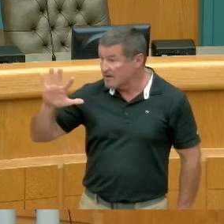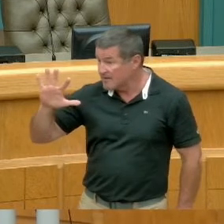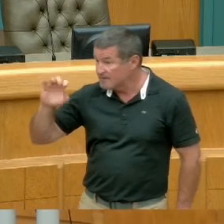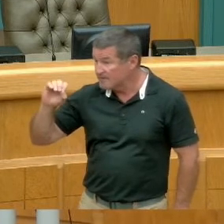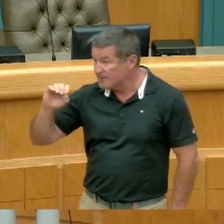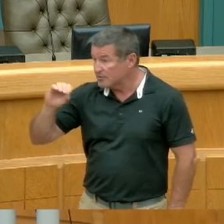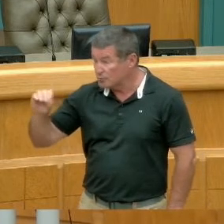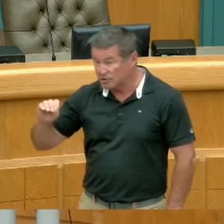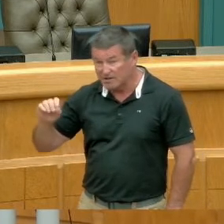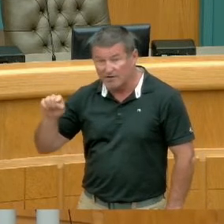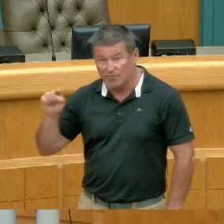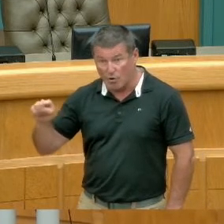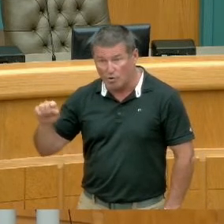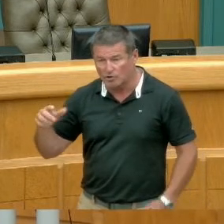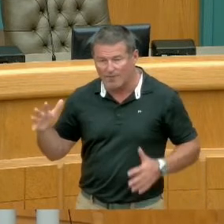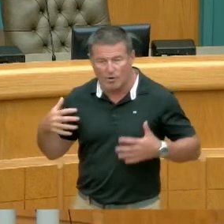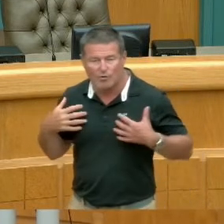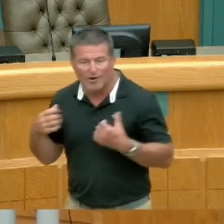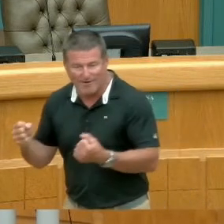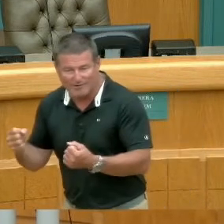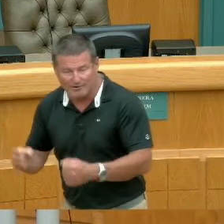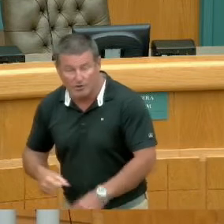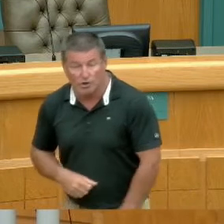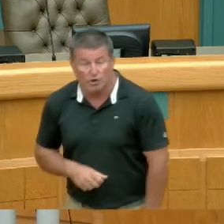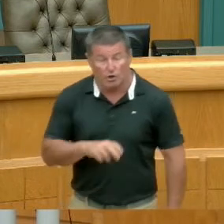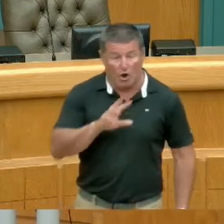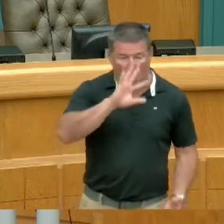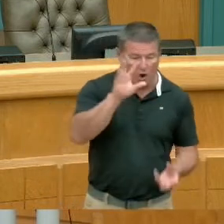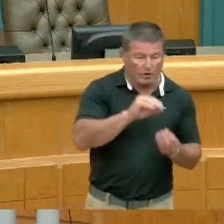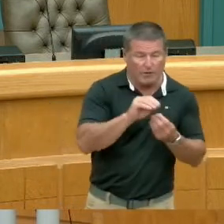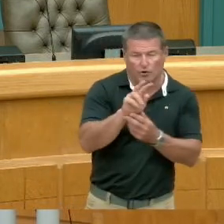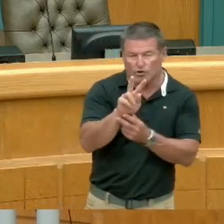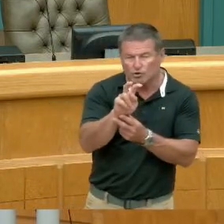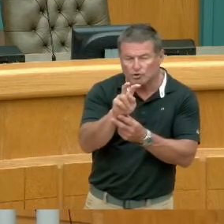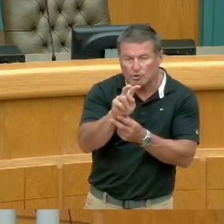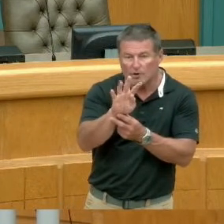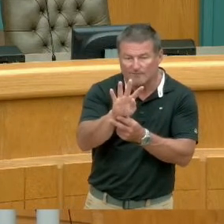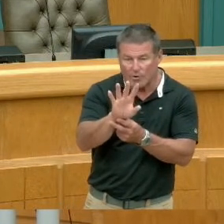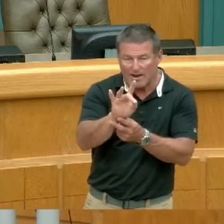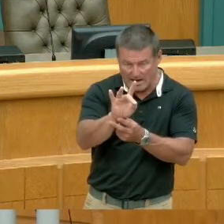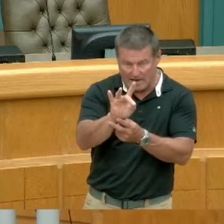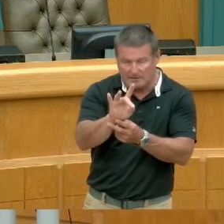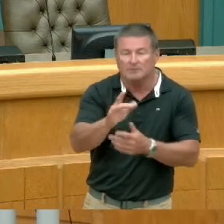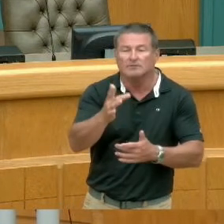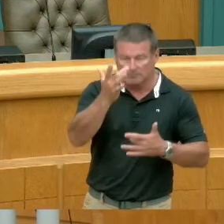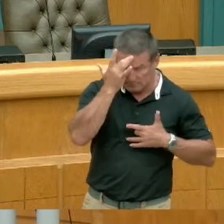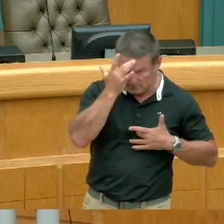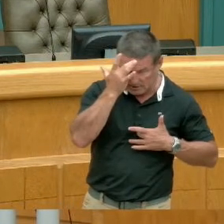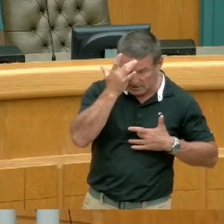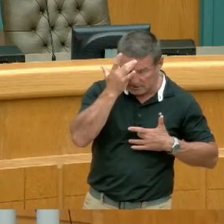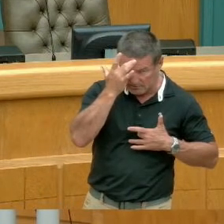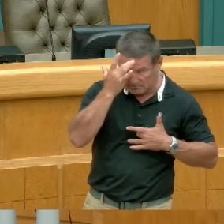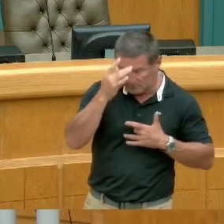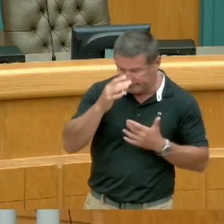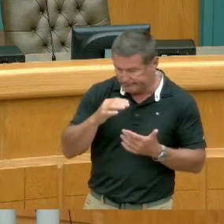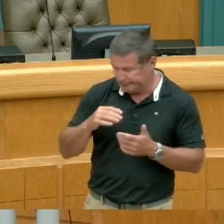you that graph here in a little bit. But 248 cases since we have been tracking this over the past 2, close to 3